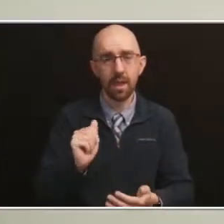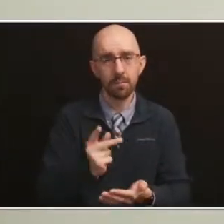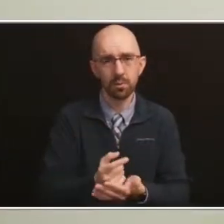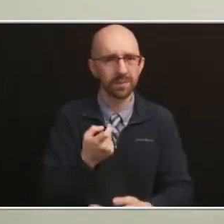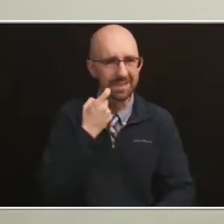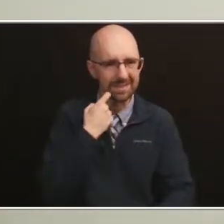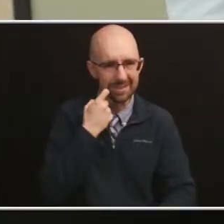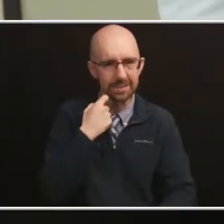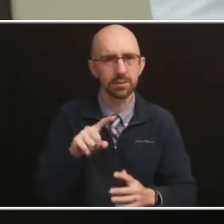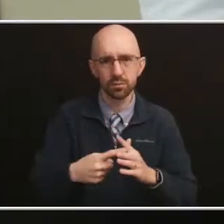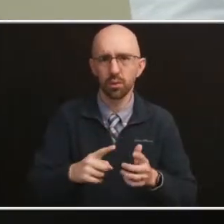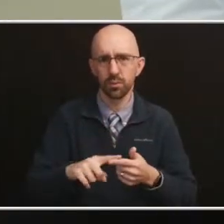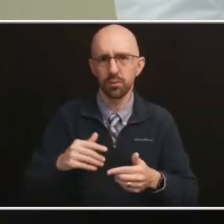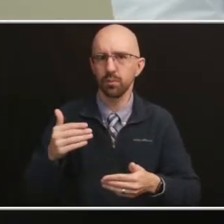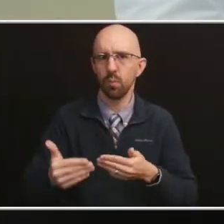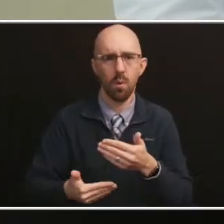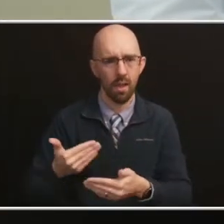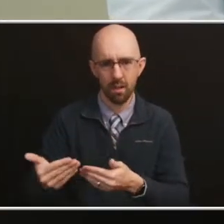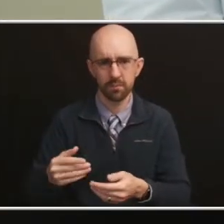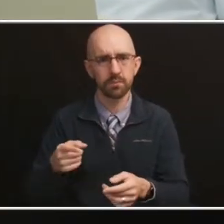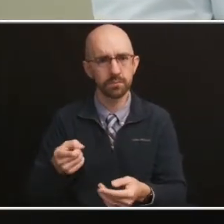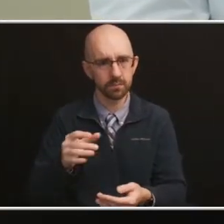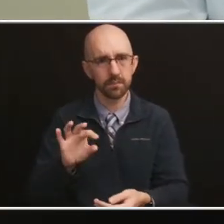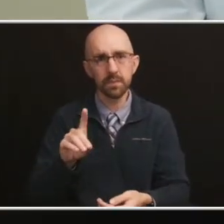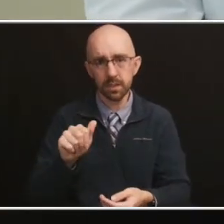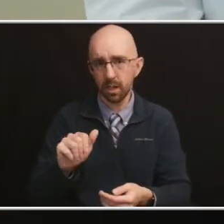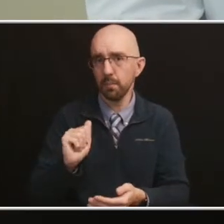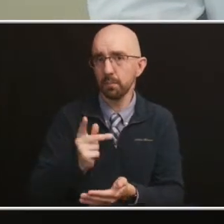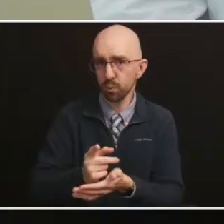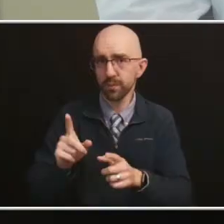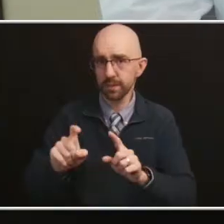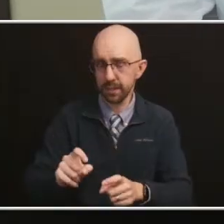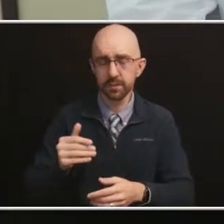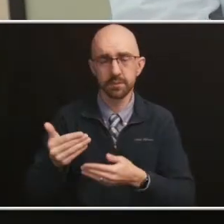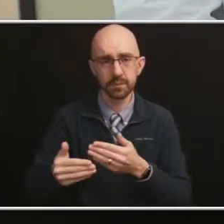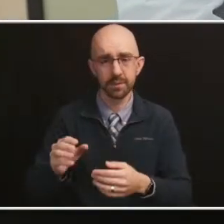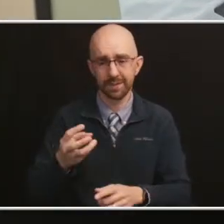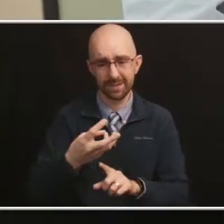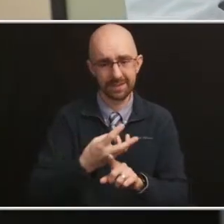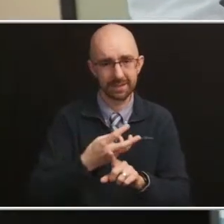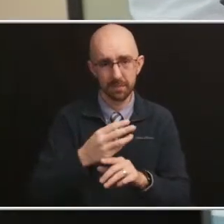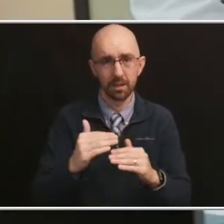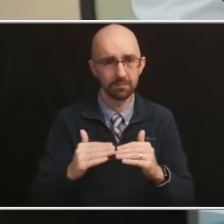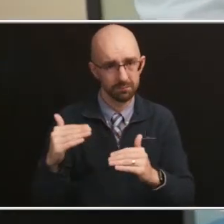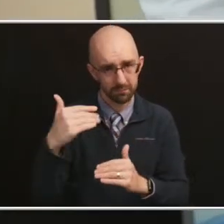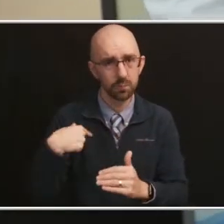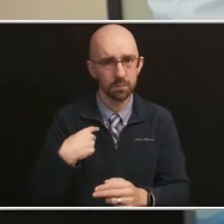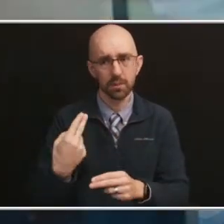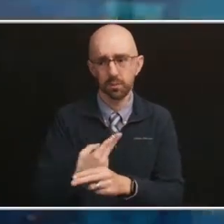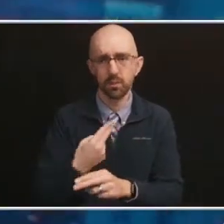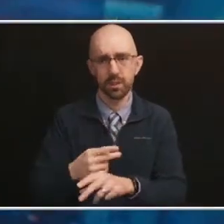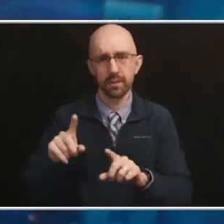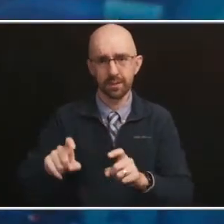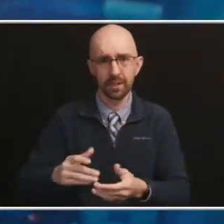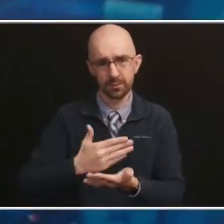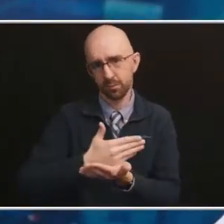them out sort of as FDA approved tests. That's incredible. But over 6 months, we deployed these tests across the whole health system so that any doctor